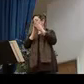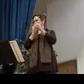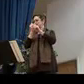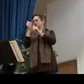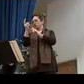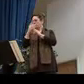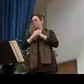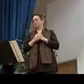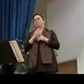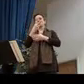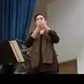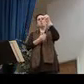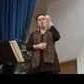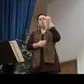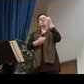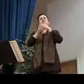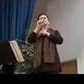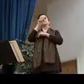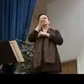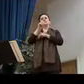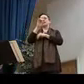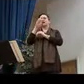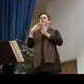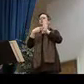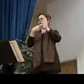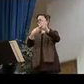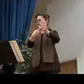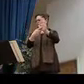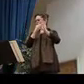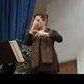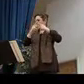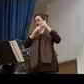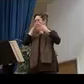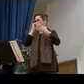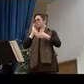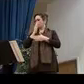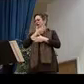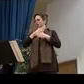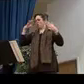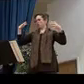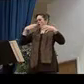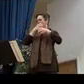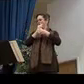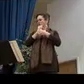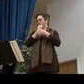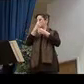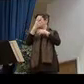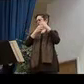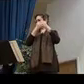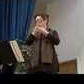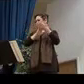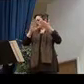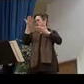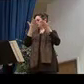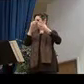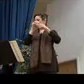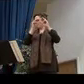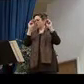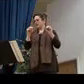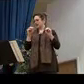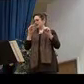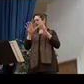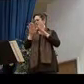exemplify the types of students our comprehensive two-year colleges serve in Montana and underscore the four-year degree